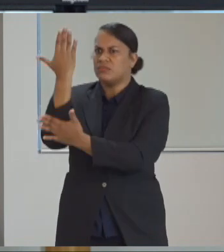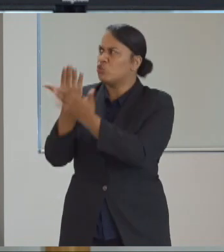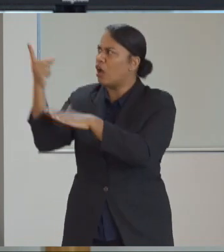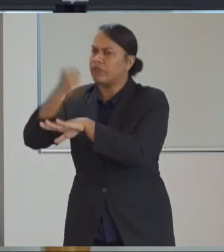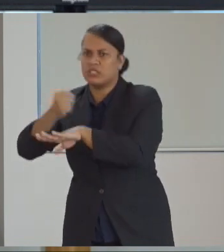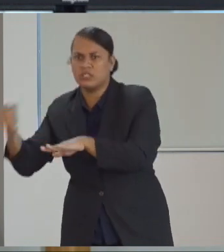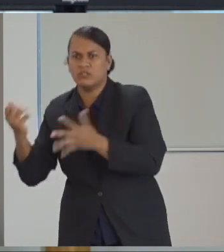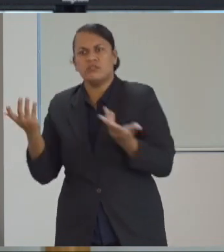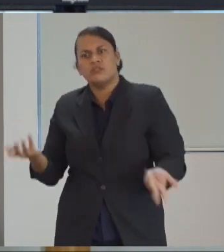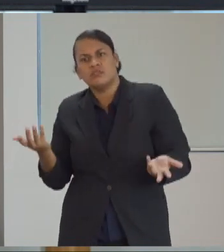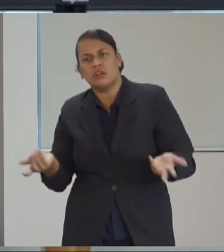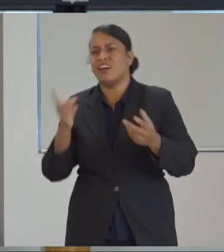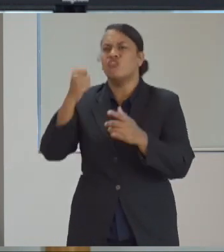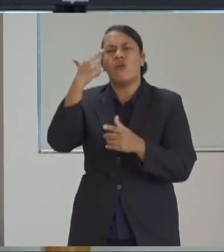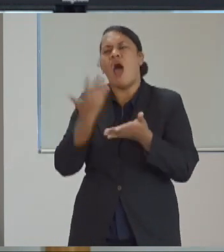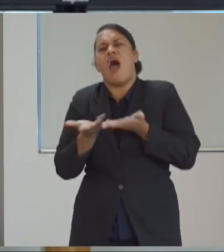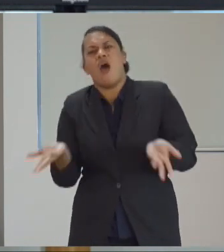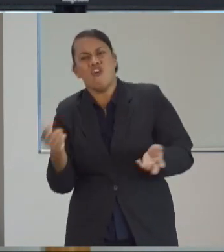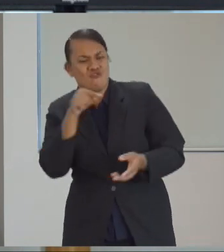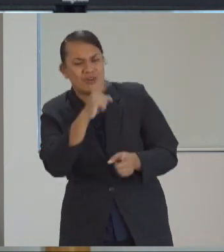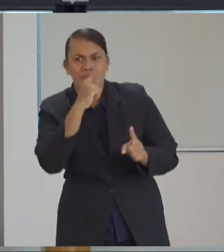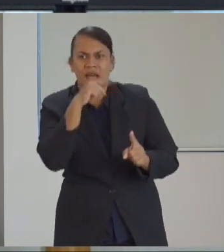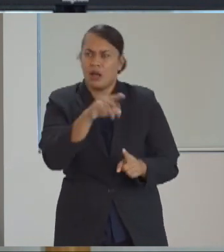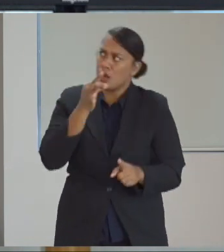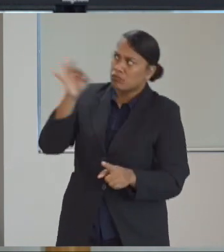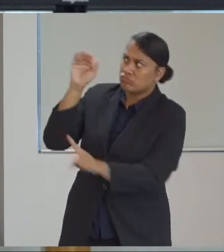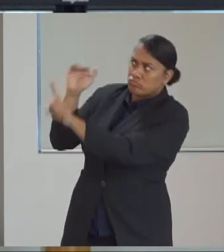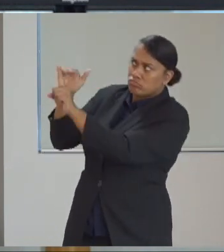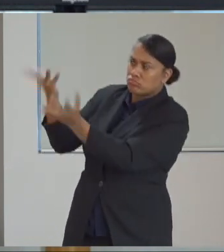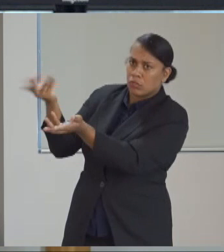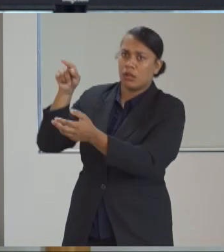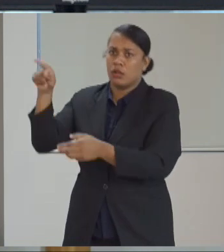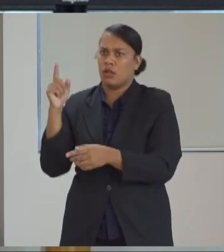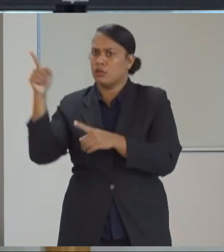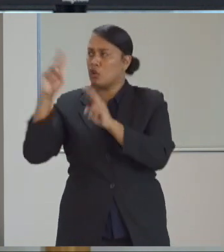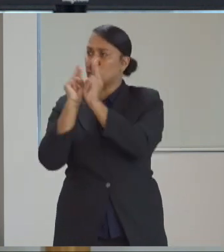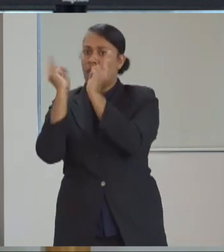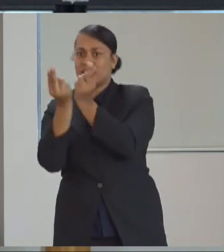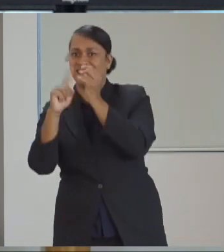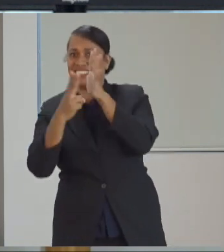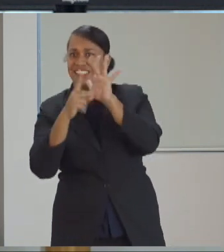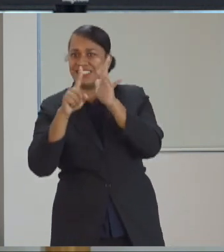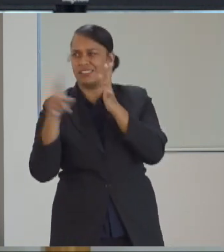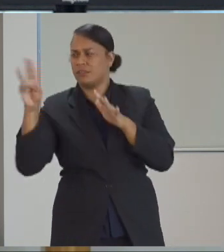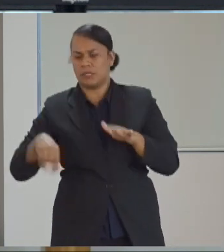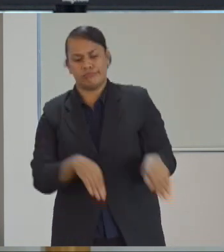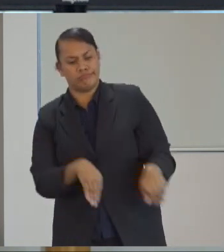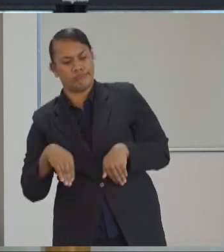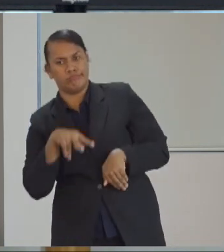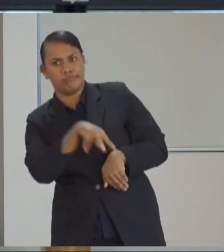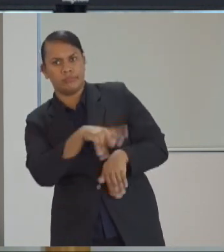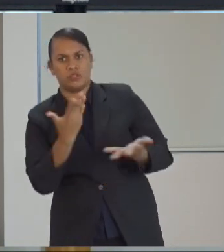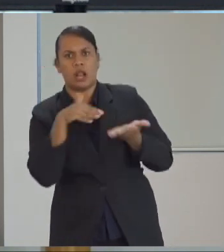views on how people are quick to sort of ask the government for help, but these union members and unions themselves are not willing to sort of open